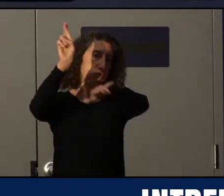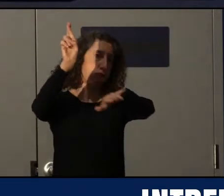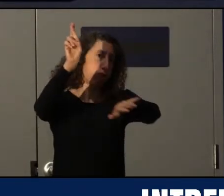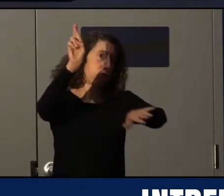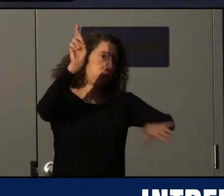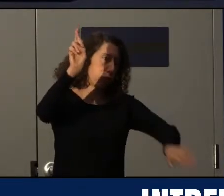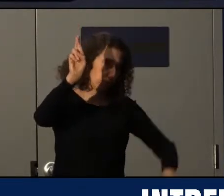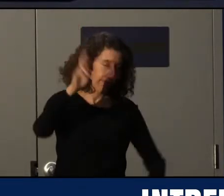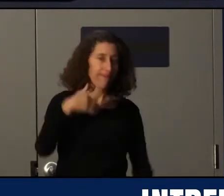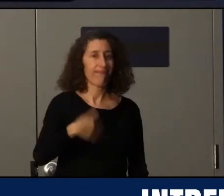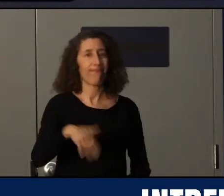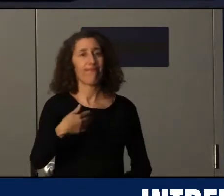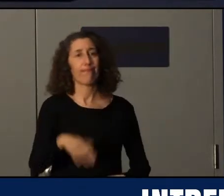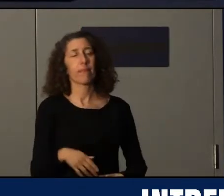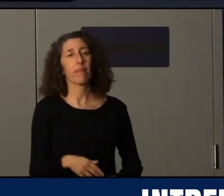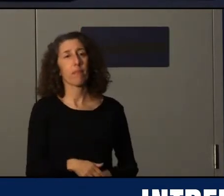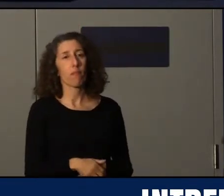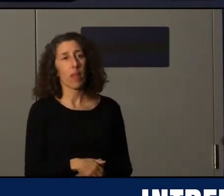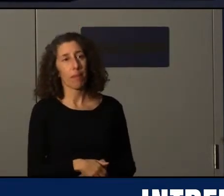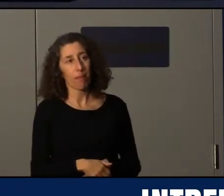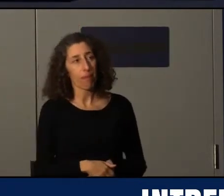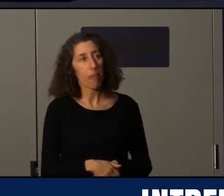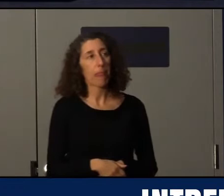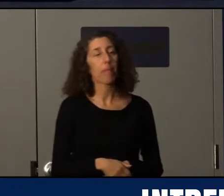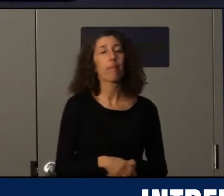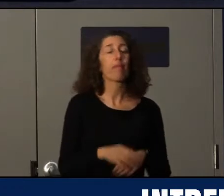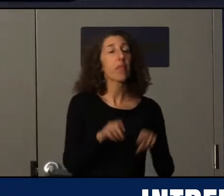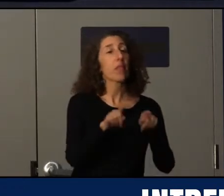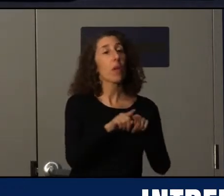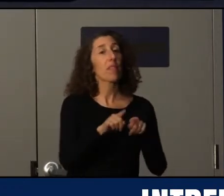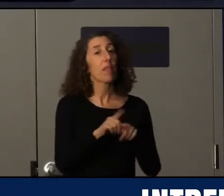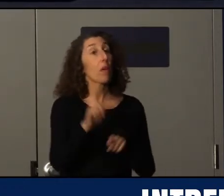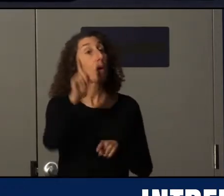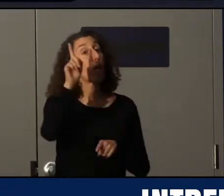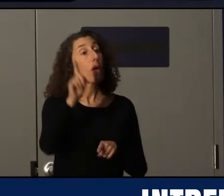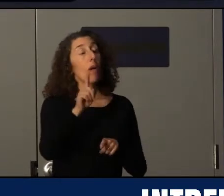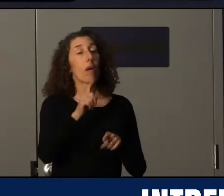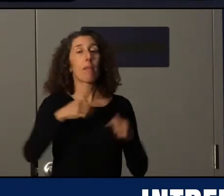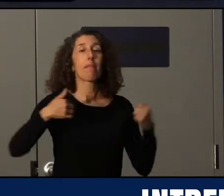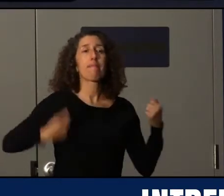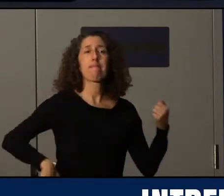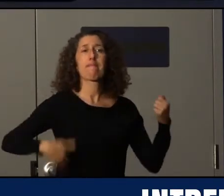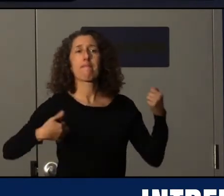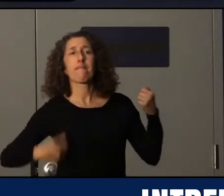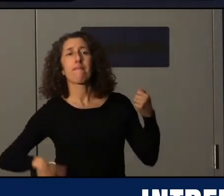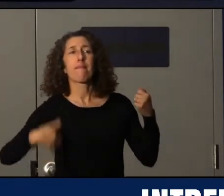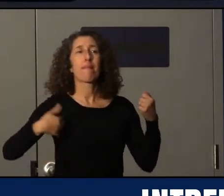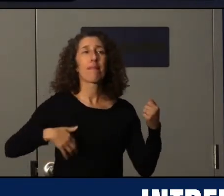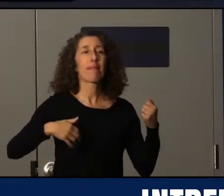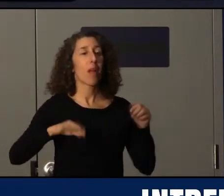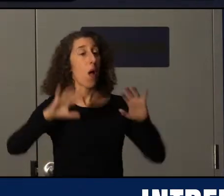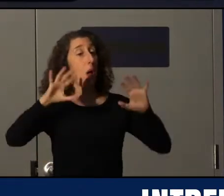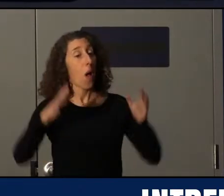Chris Dombrowski brought a ukulele and he played that while up in the cupola. So again, music being a big part